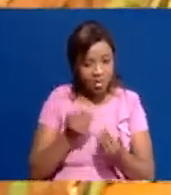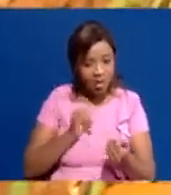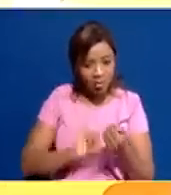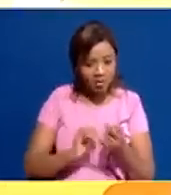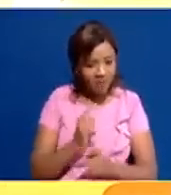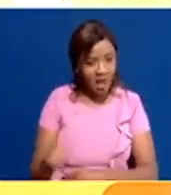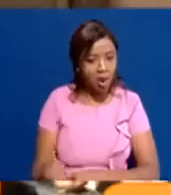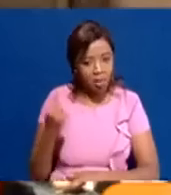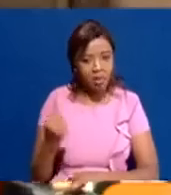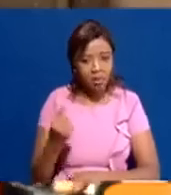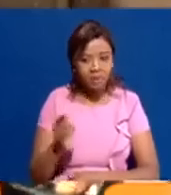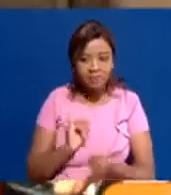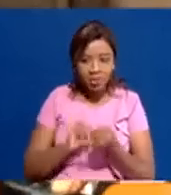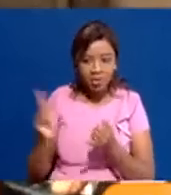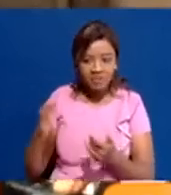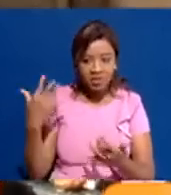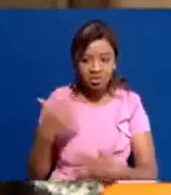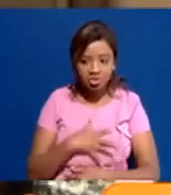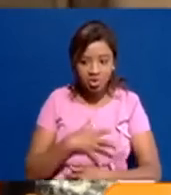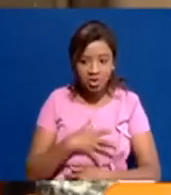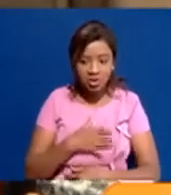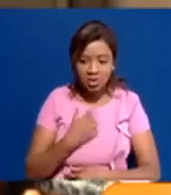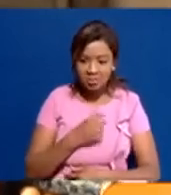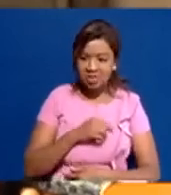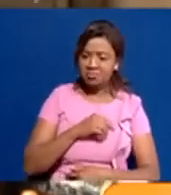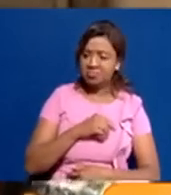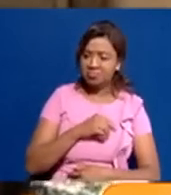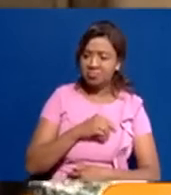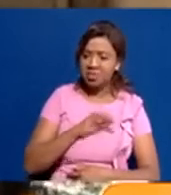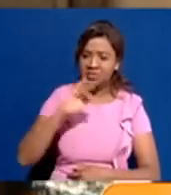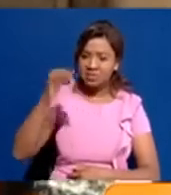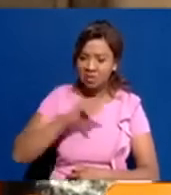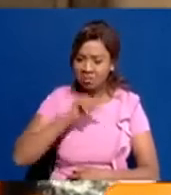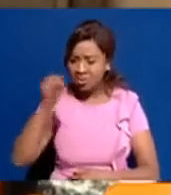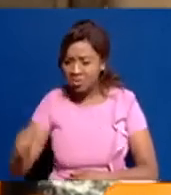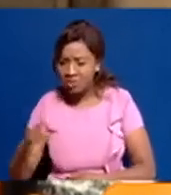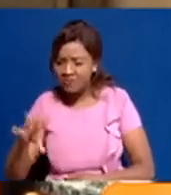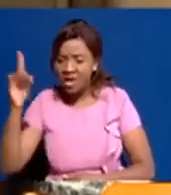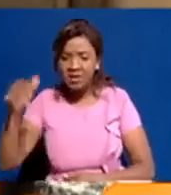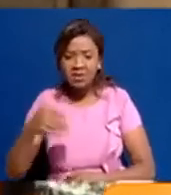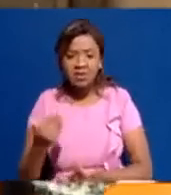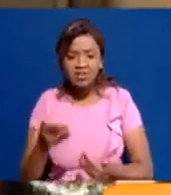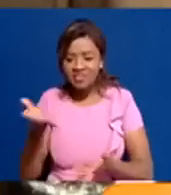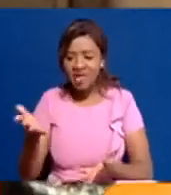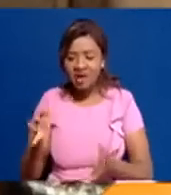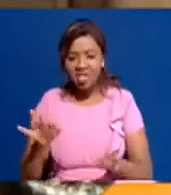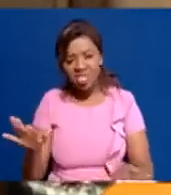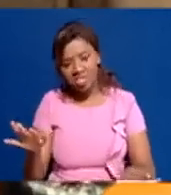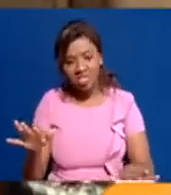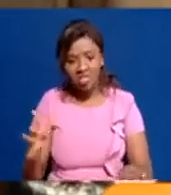Mwende, still in shock. Chuka town ndo nilimpata hapo amelala. Sasa sijui what happened. Juu kama